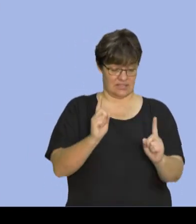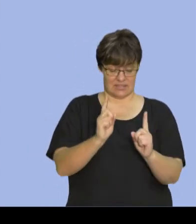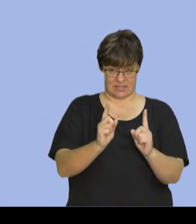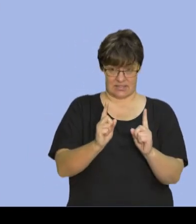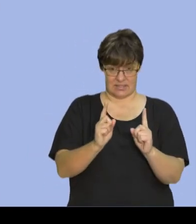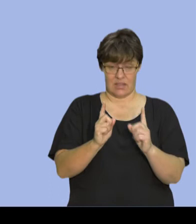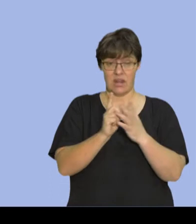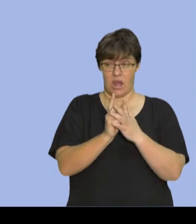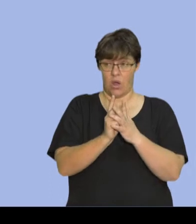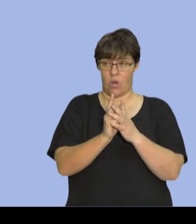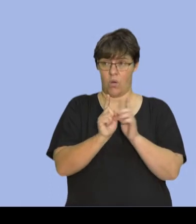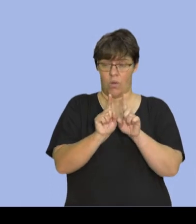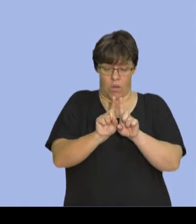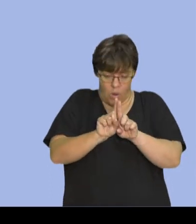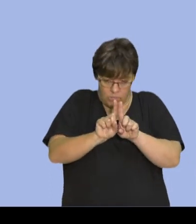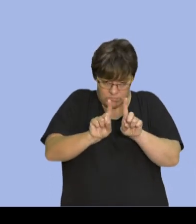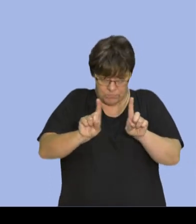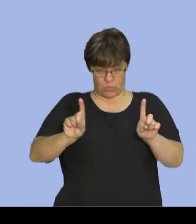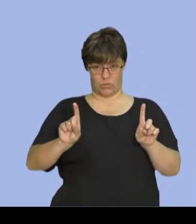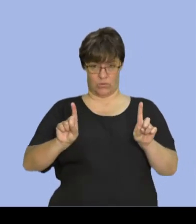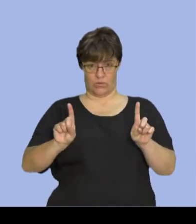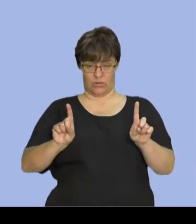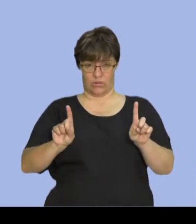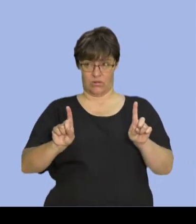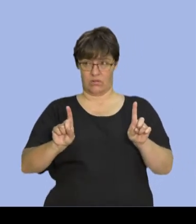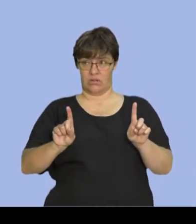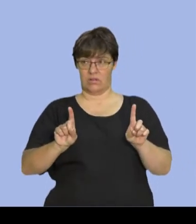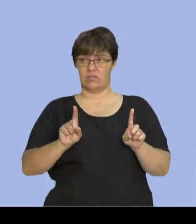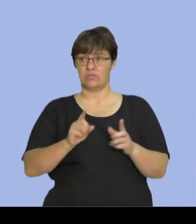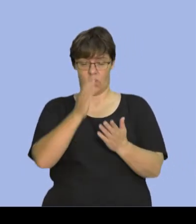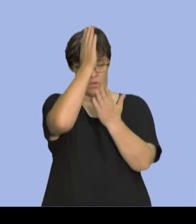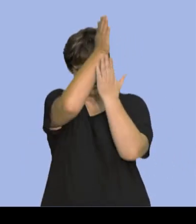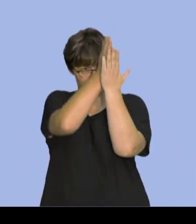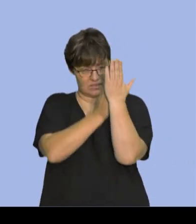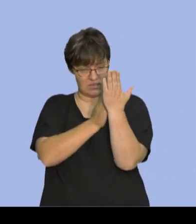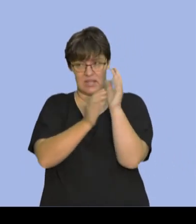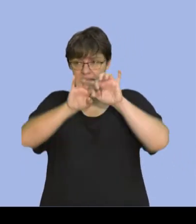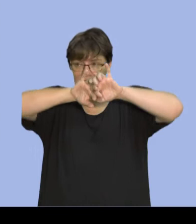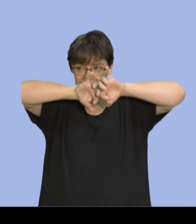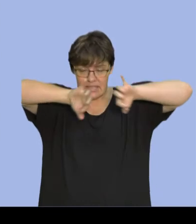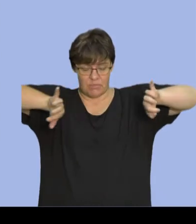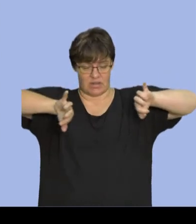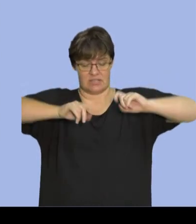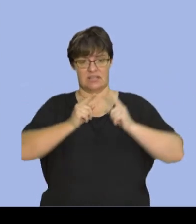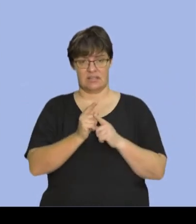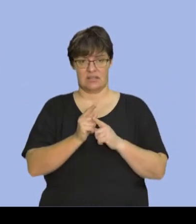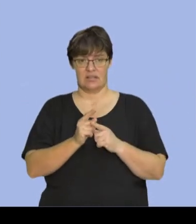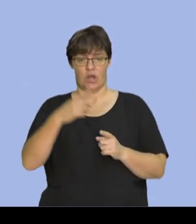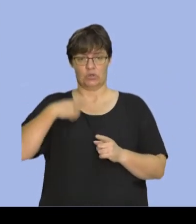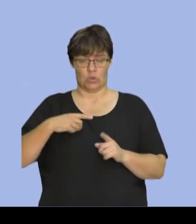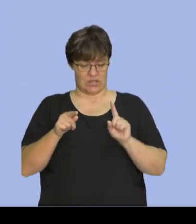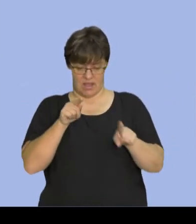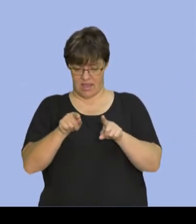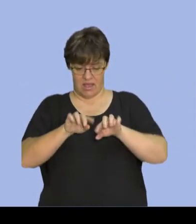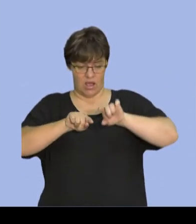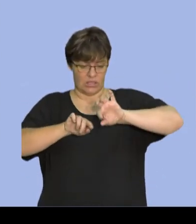be pulled to the opposite ends. So the centromere splits, separating or pulling the daughter chromatids